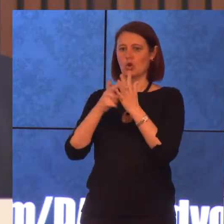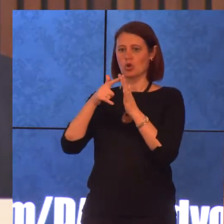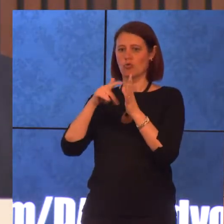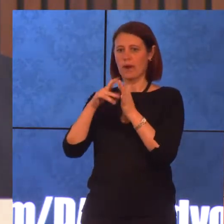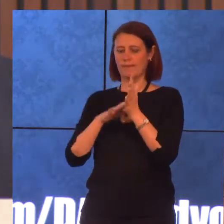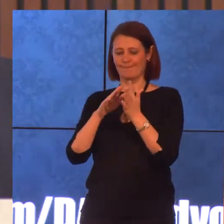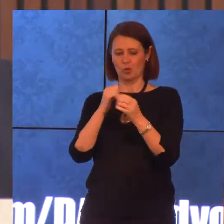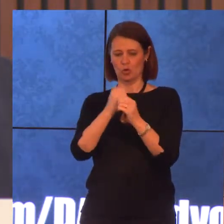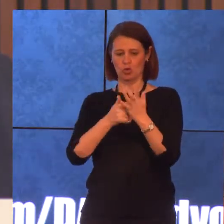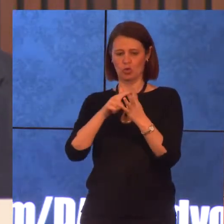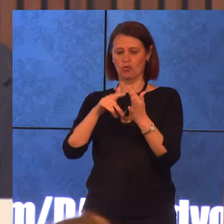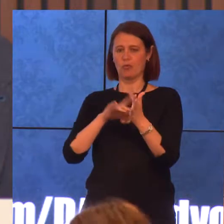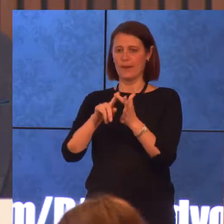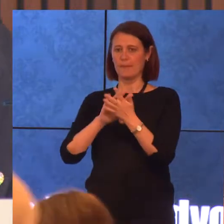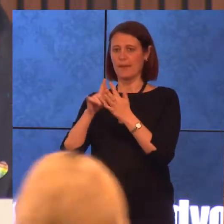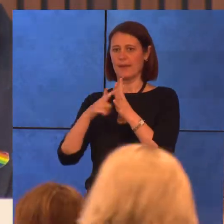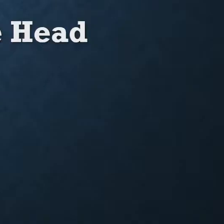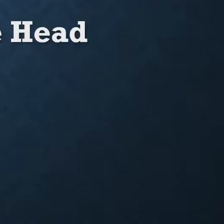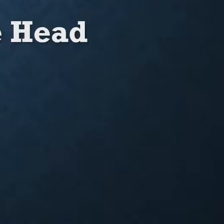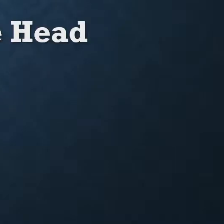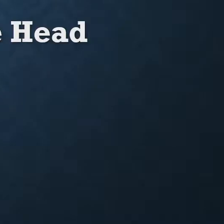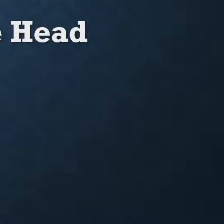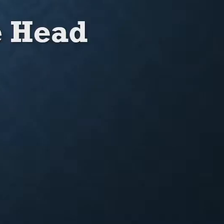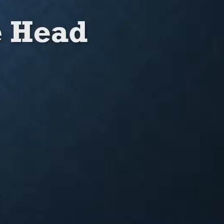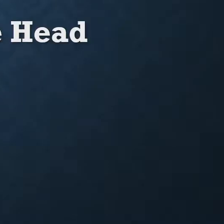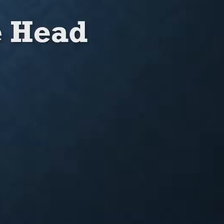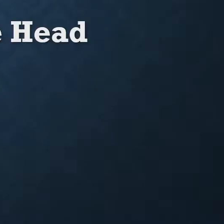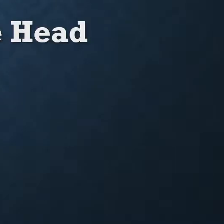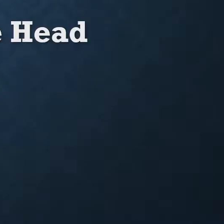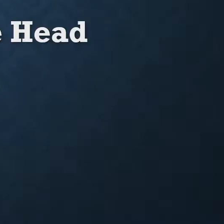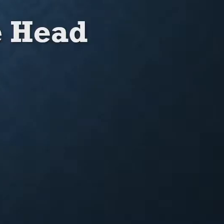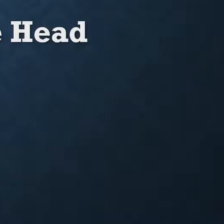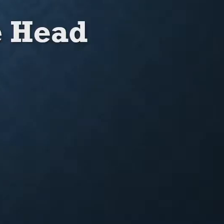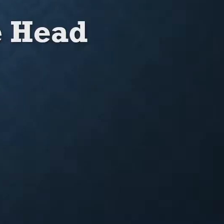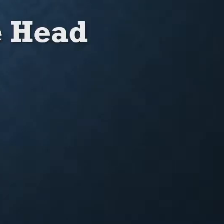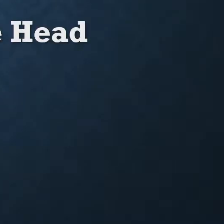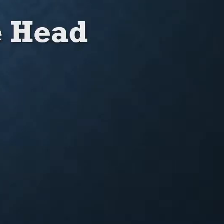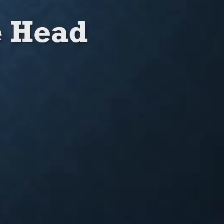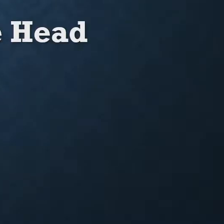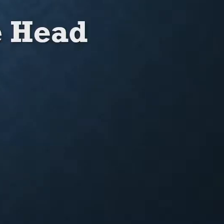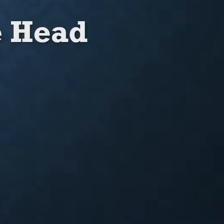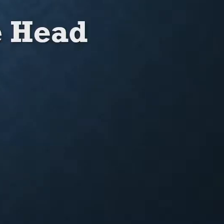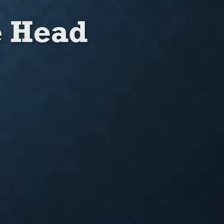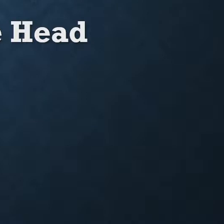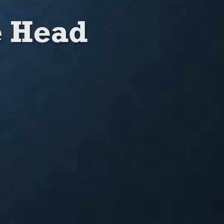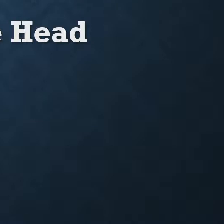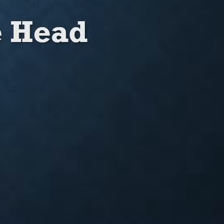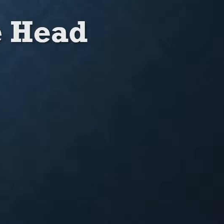and Safeguards Commissioner. Make our panellists welcome. Excellent. My name's Rick Morton, as you just heard. Thank you,